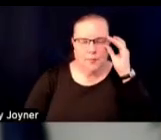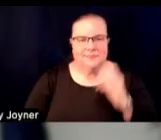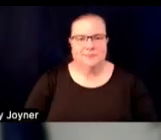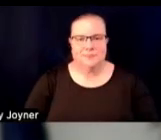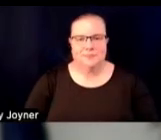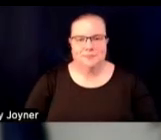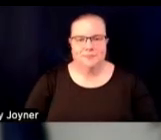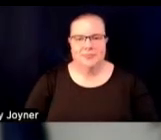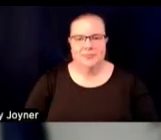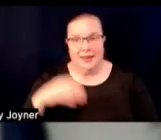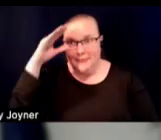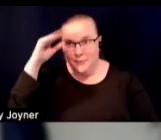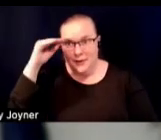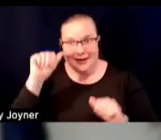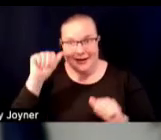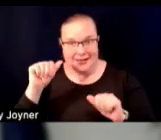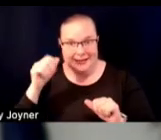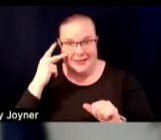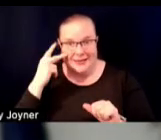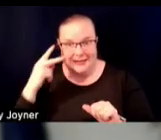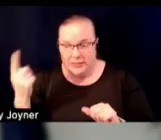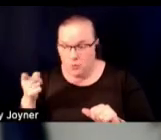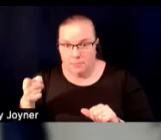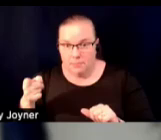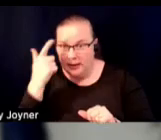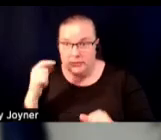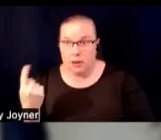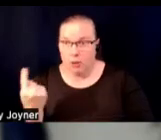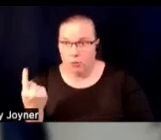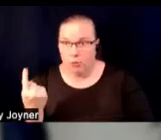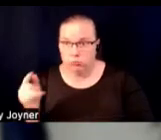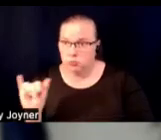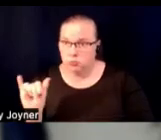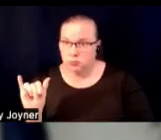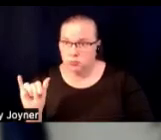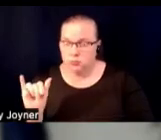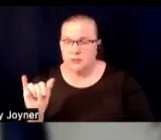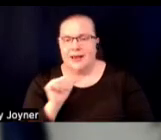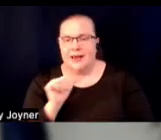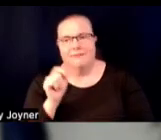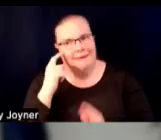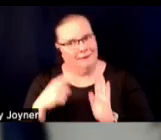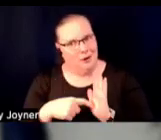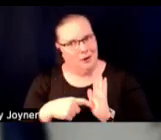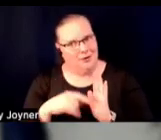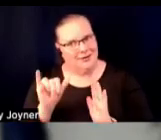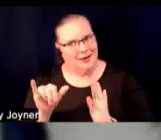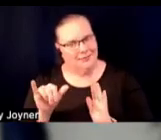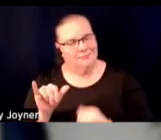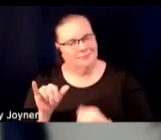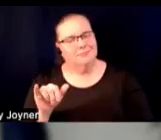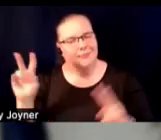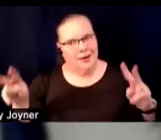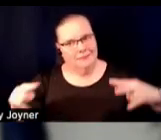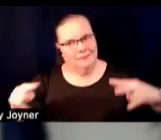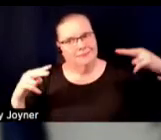The little boy's glad somebody can see him too, because he's all by himself. mm, Yes, that's true. You know, I didn't even notice that. I made it and and